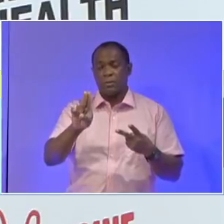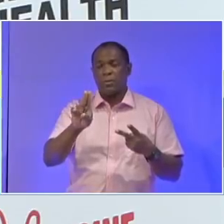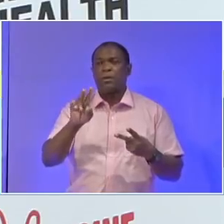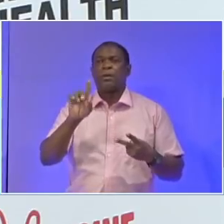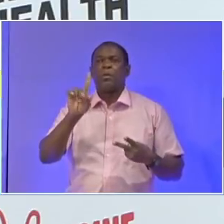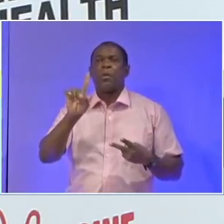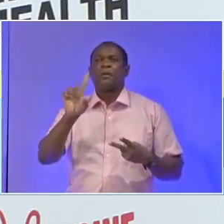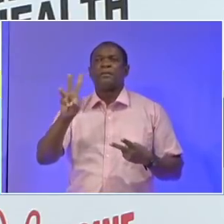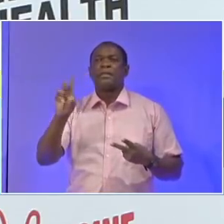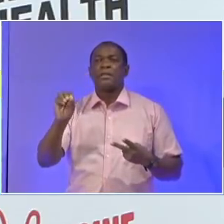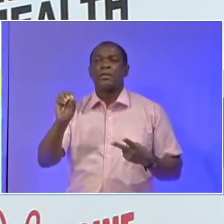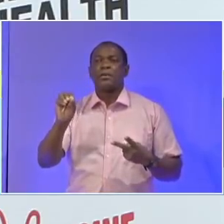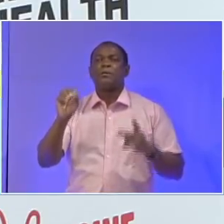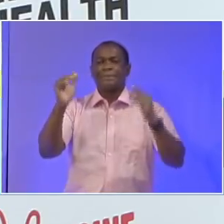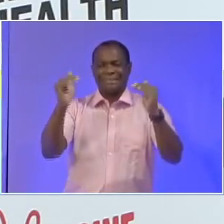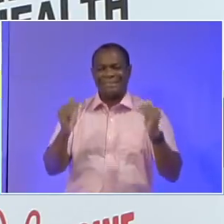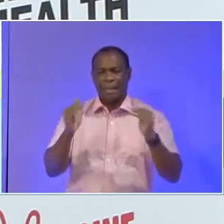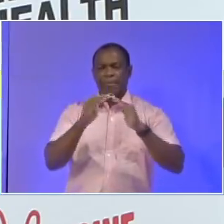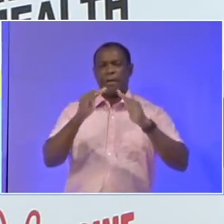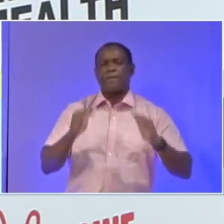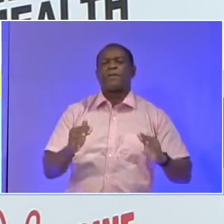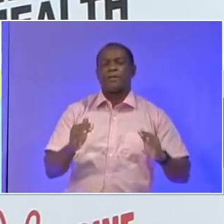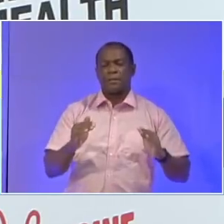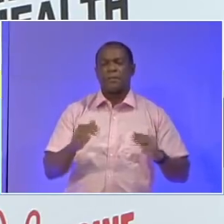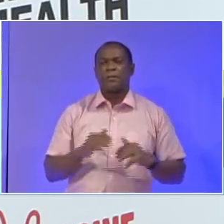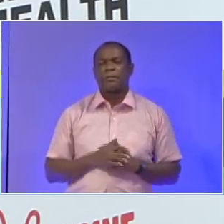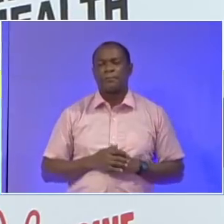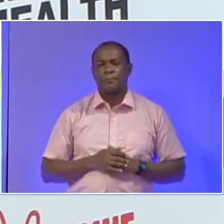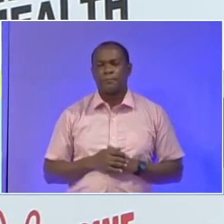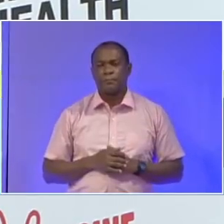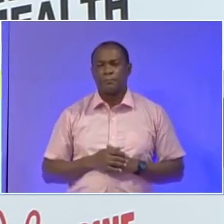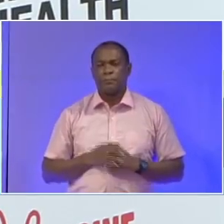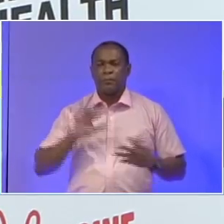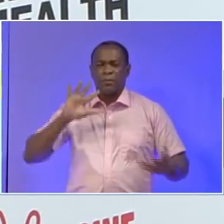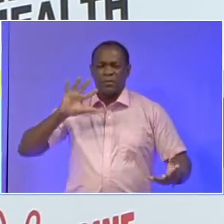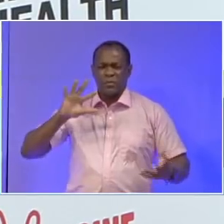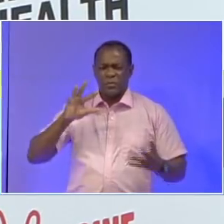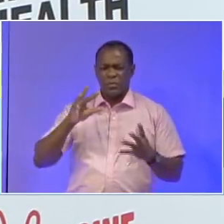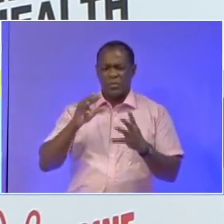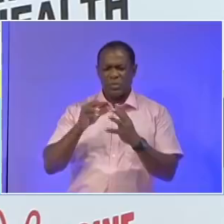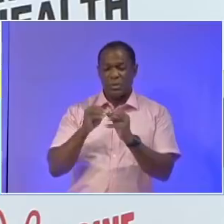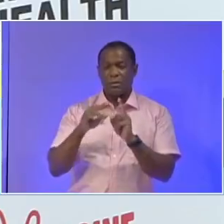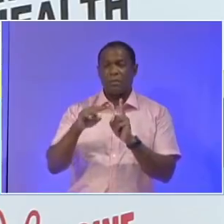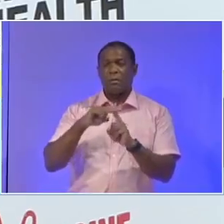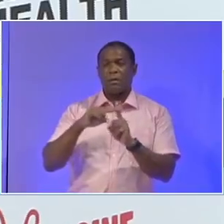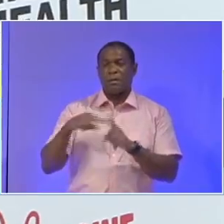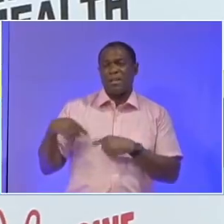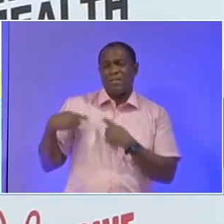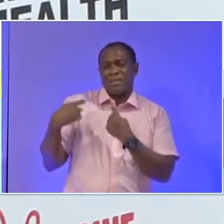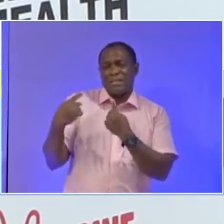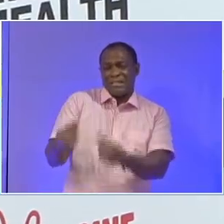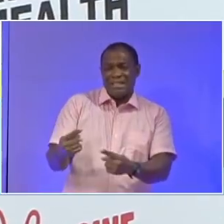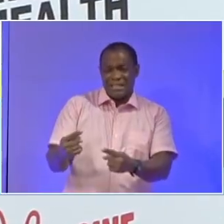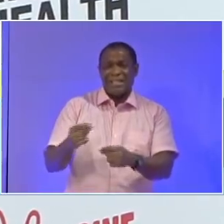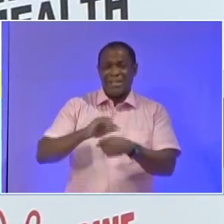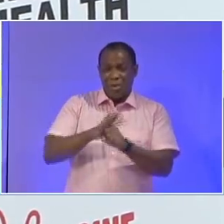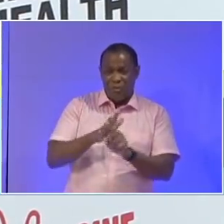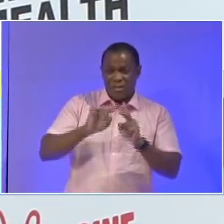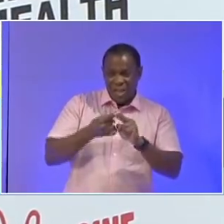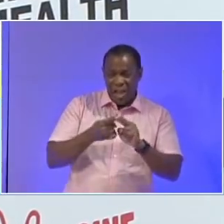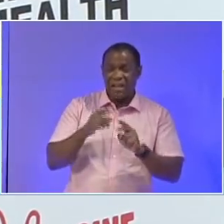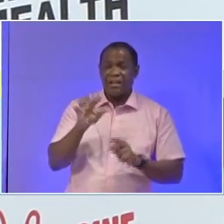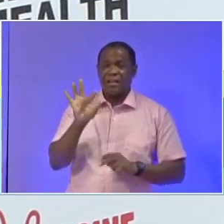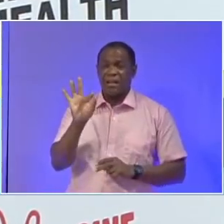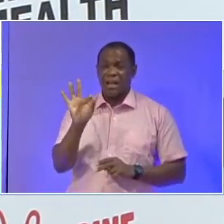in step-down and transition facilities. The total number of positive cases since the start of the pandemic is